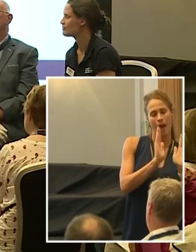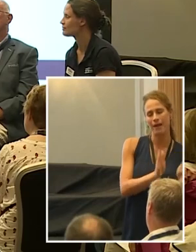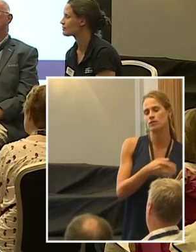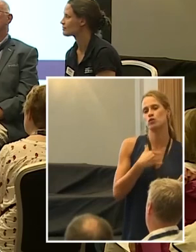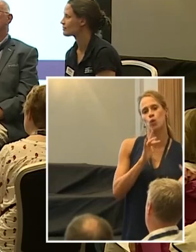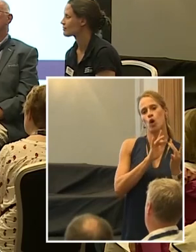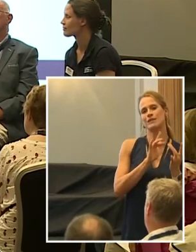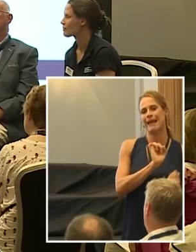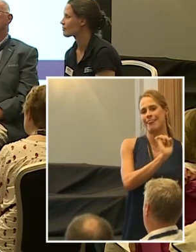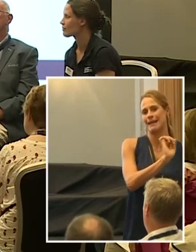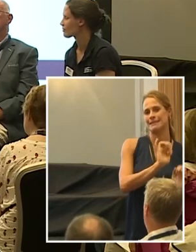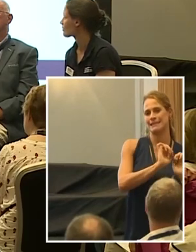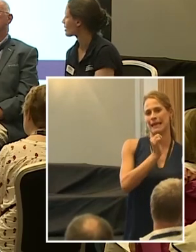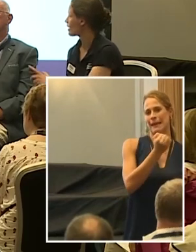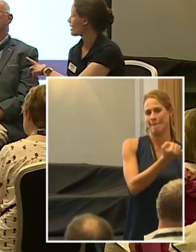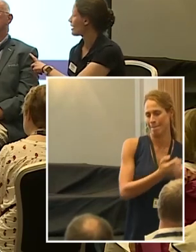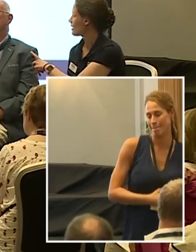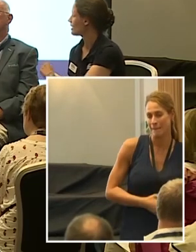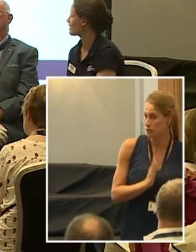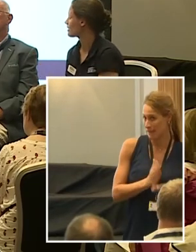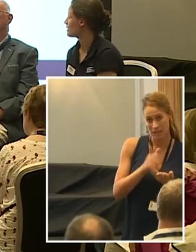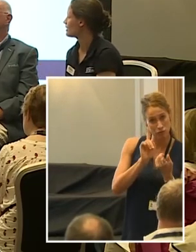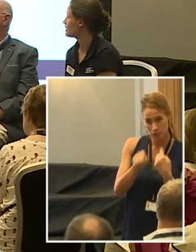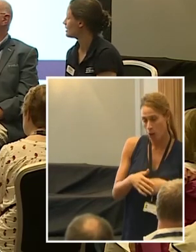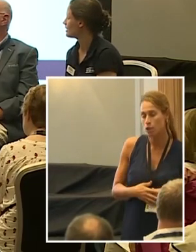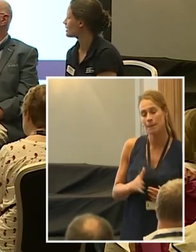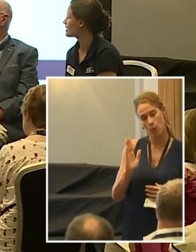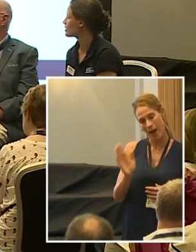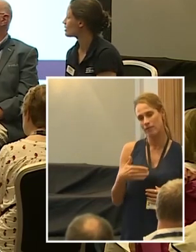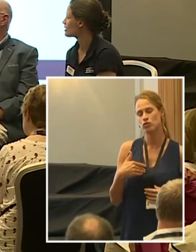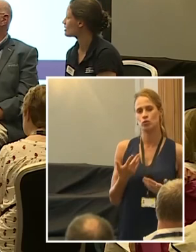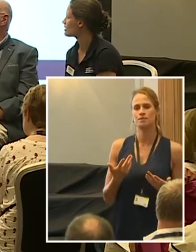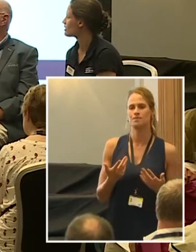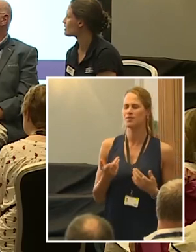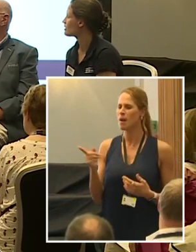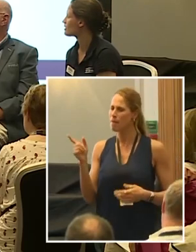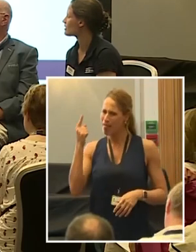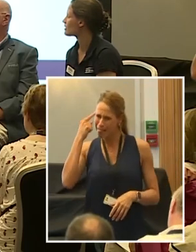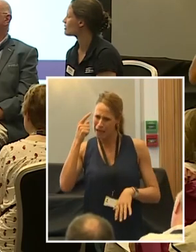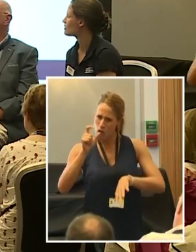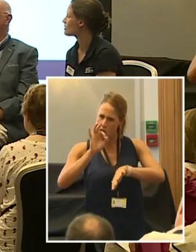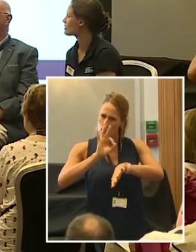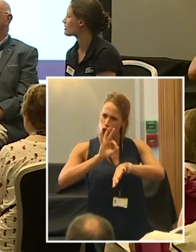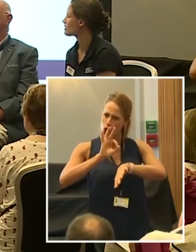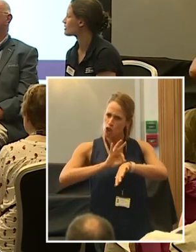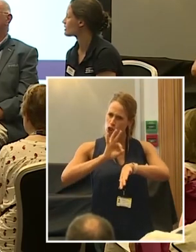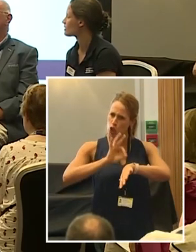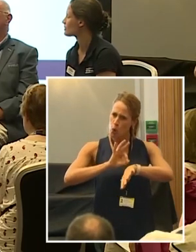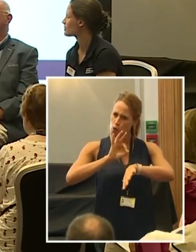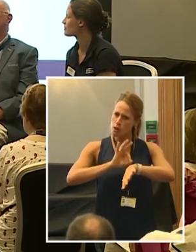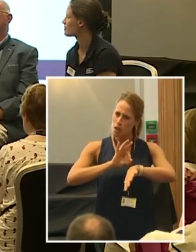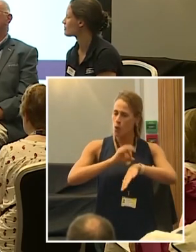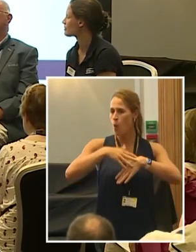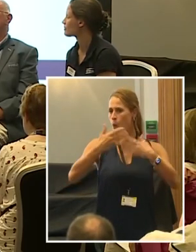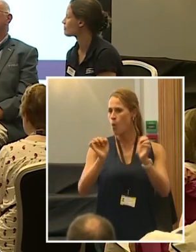team and we'll definitely come back to you. But I think the consultant ophthalmologists who do research in a